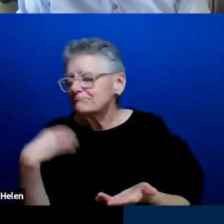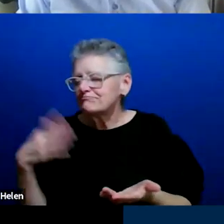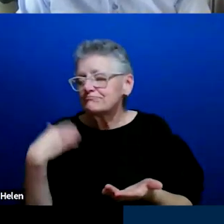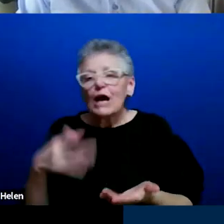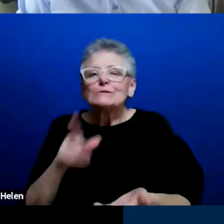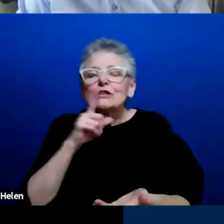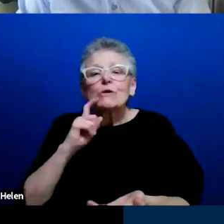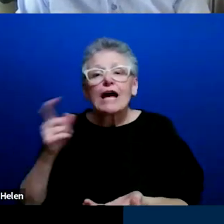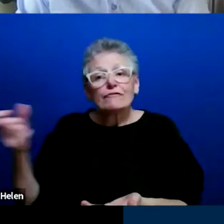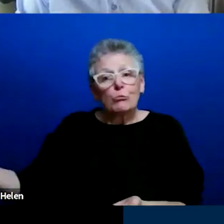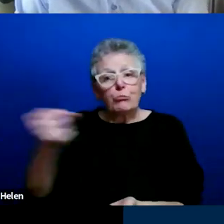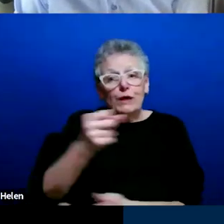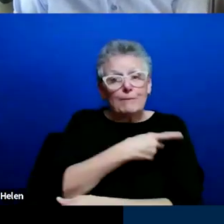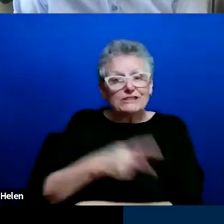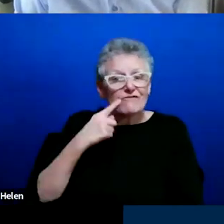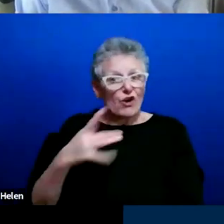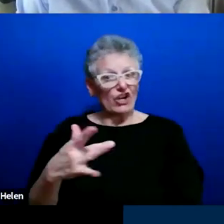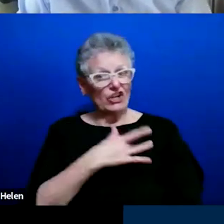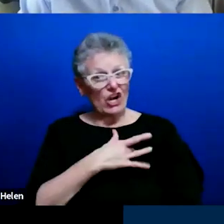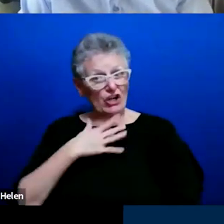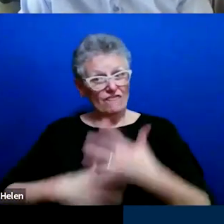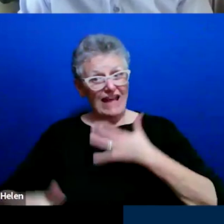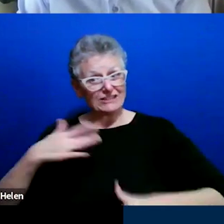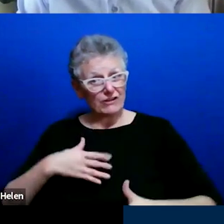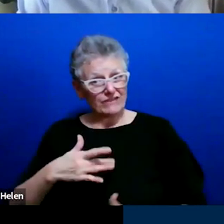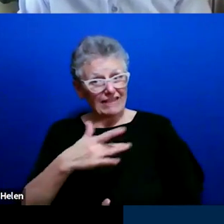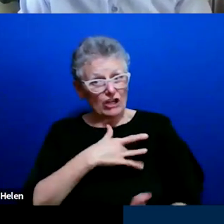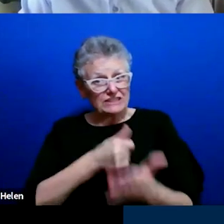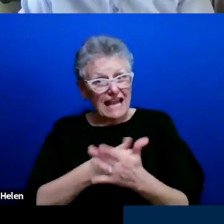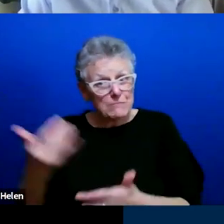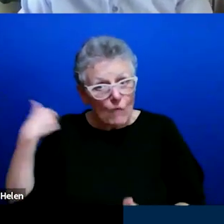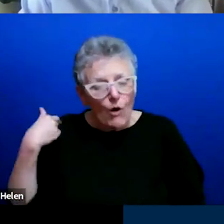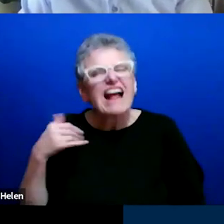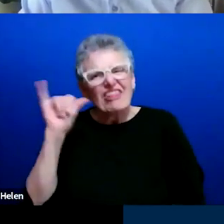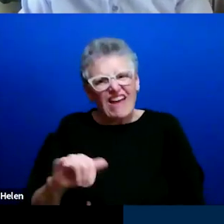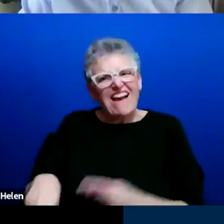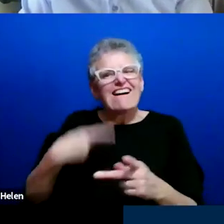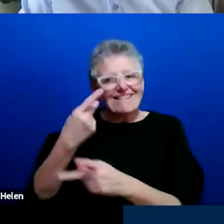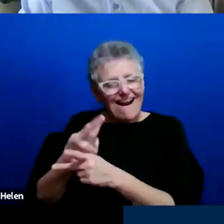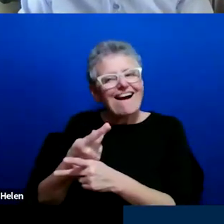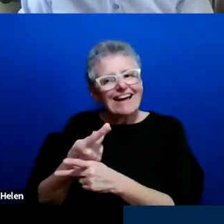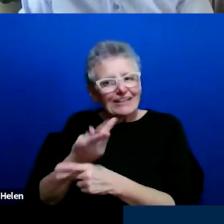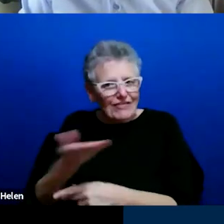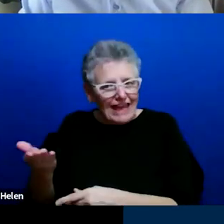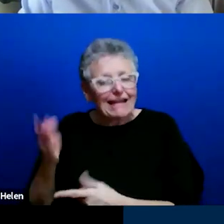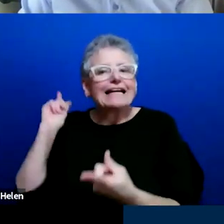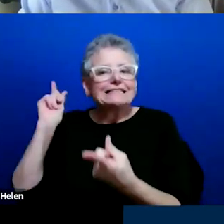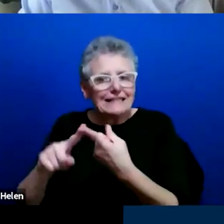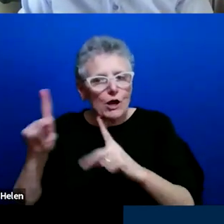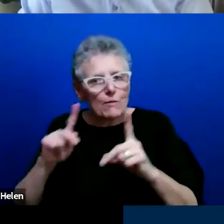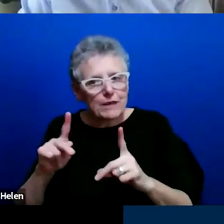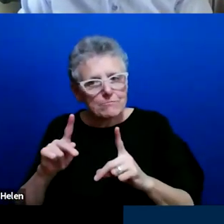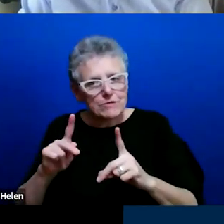I'm sure you have to bring patients back for cardiovascular stuff when they've had heart attacks and stuff like that. Treating it like that until people are up